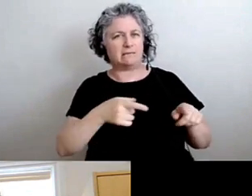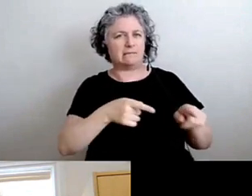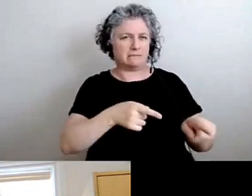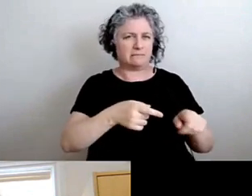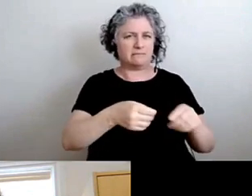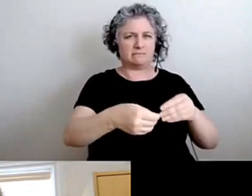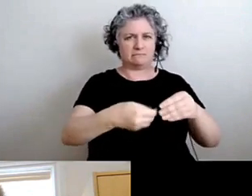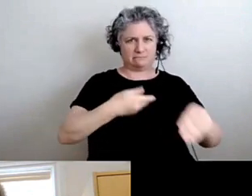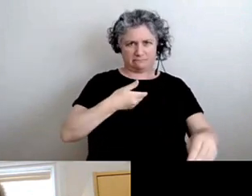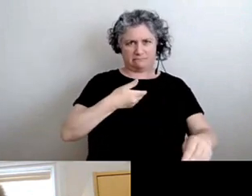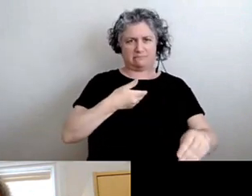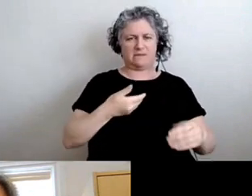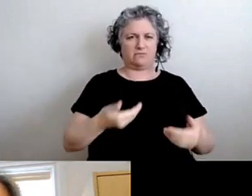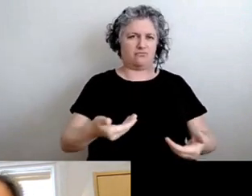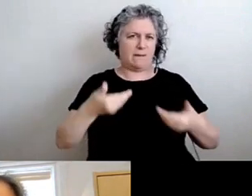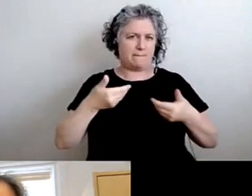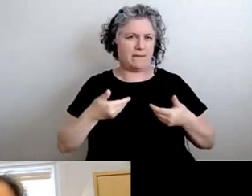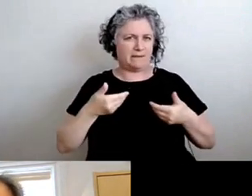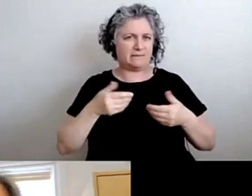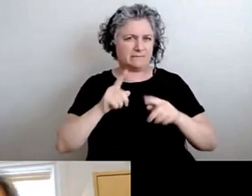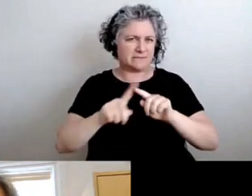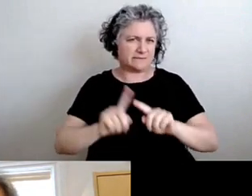for you. So if you look,